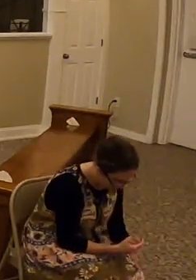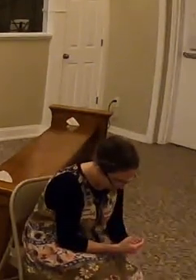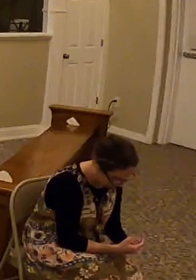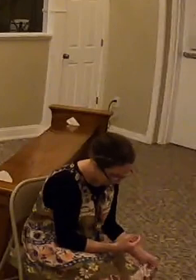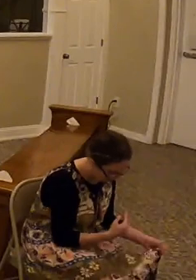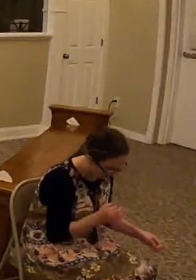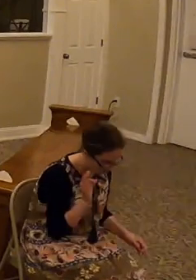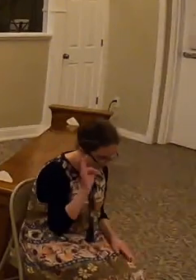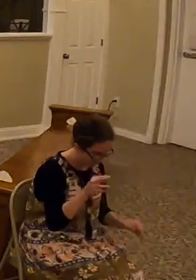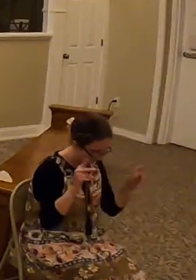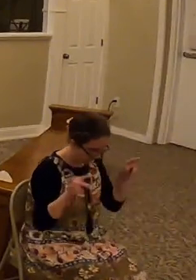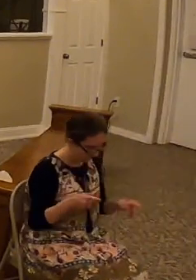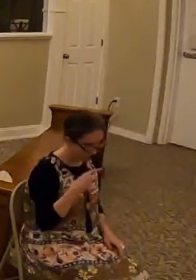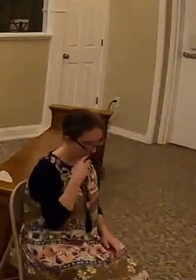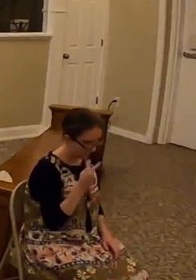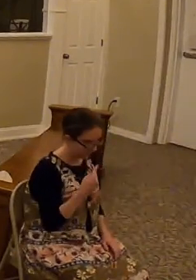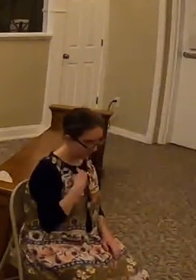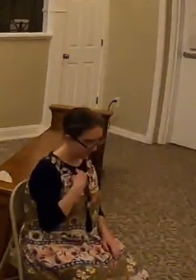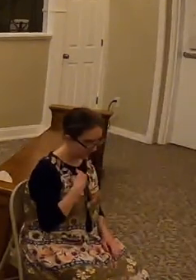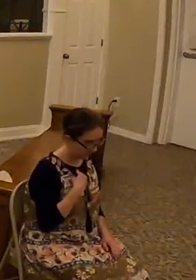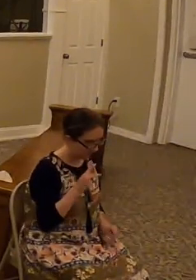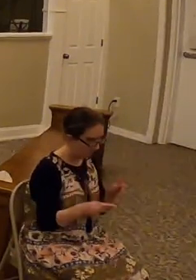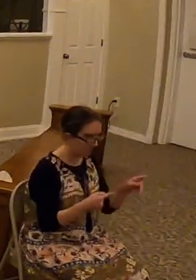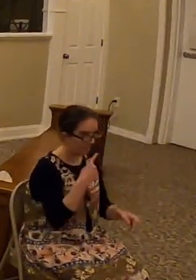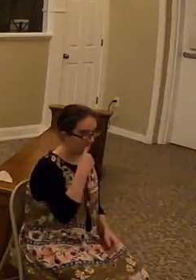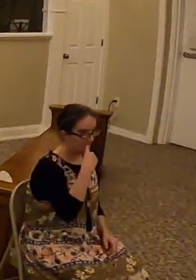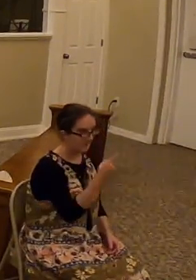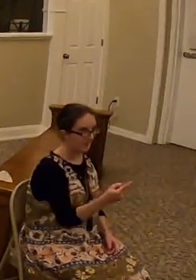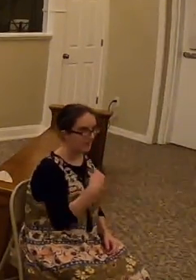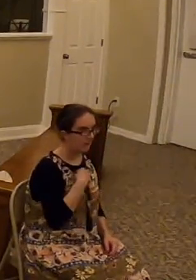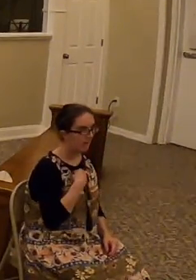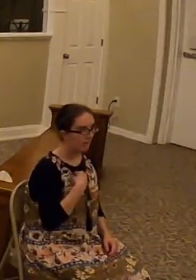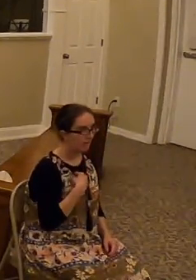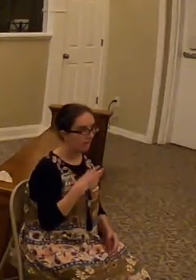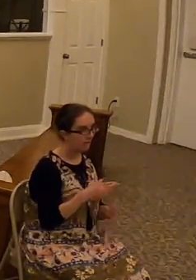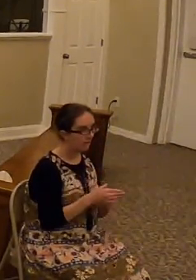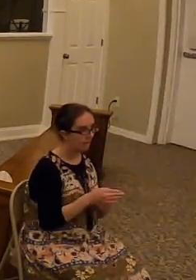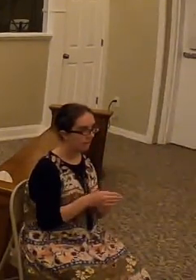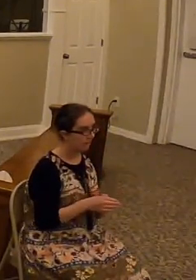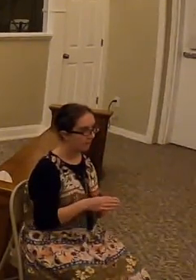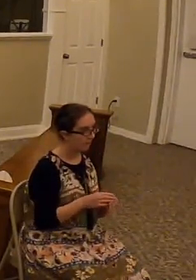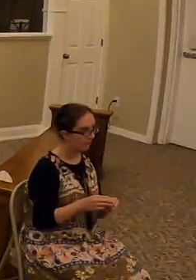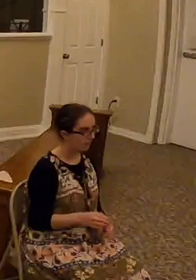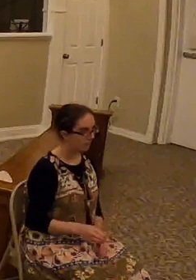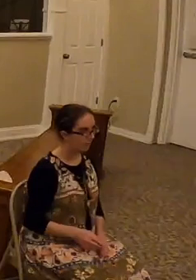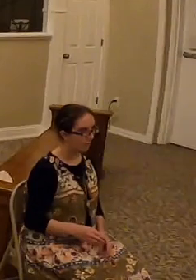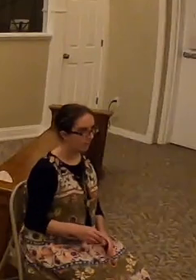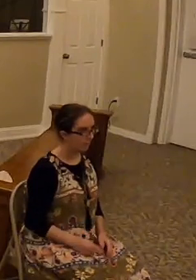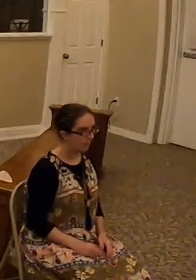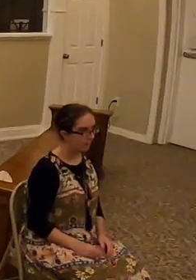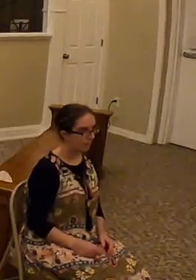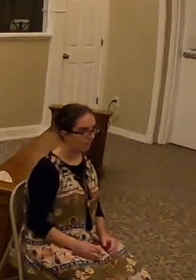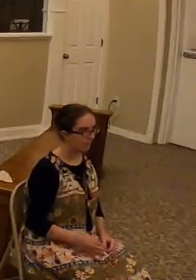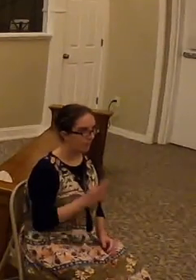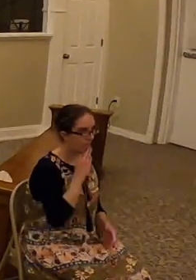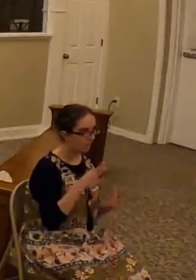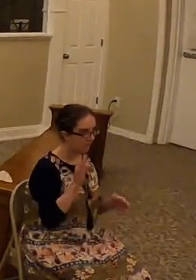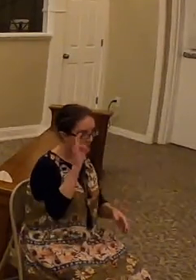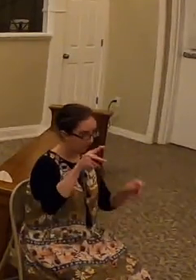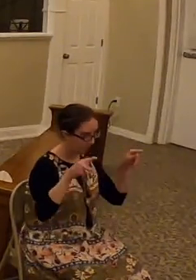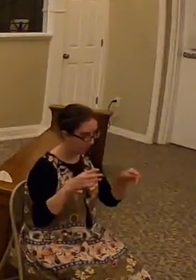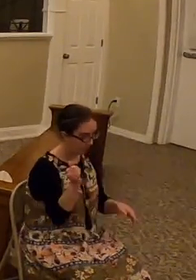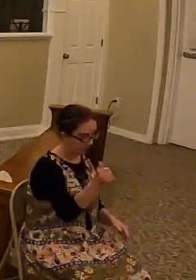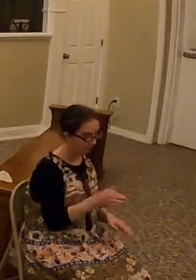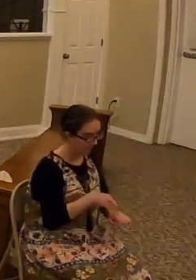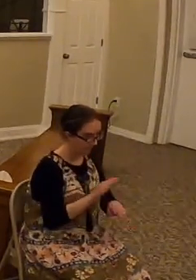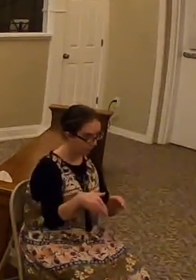I've had preachers, people tell me, not preachers, I've had people tell me, because most preachers know what, if they've ever been a pastor, any